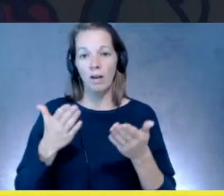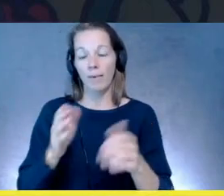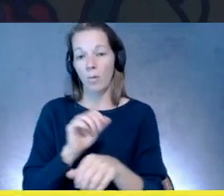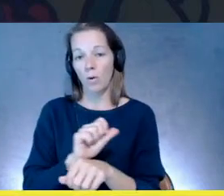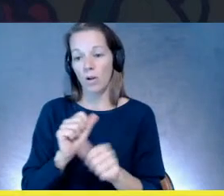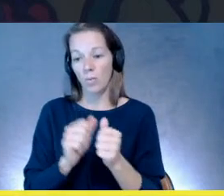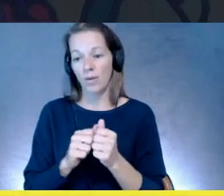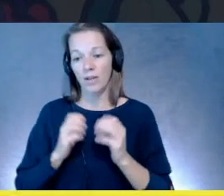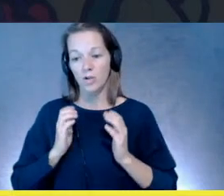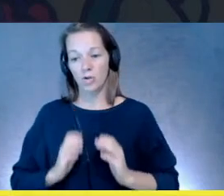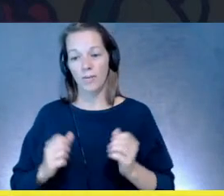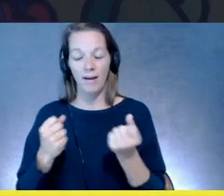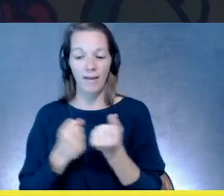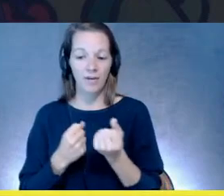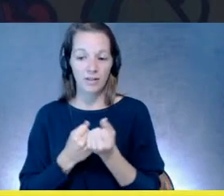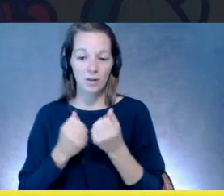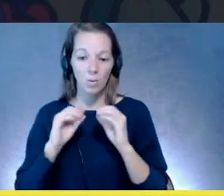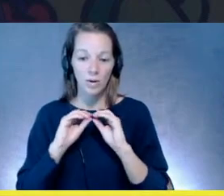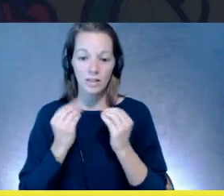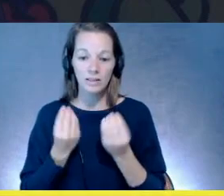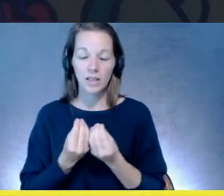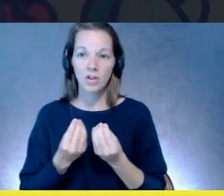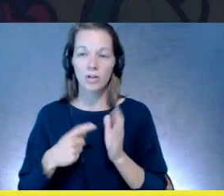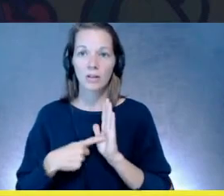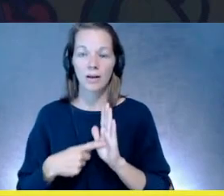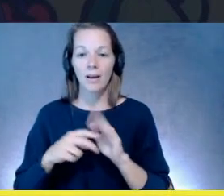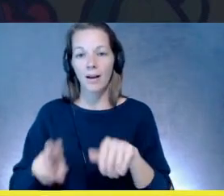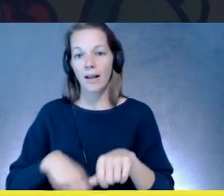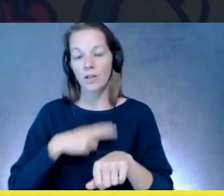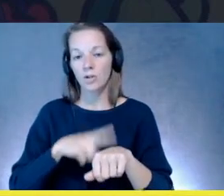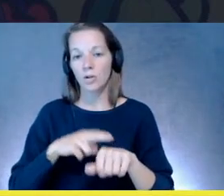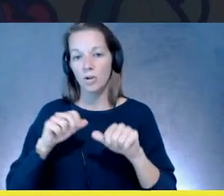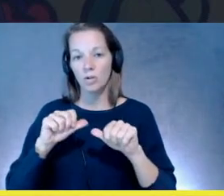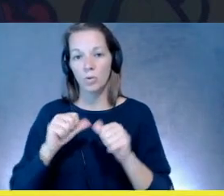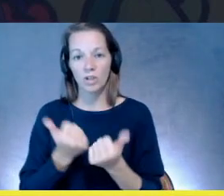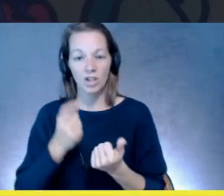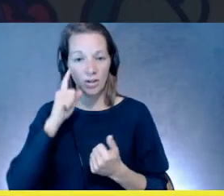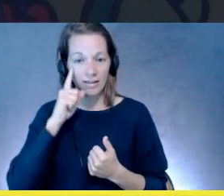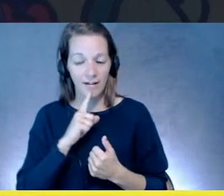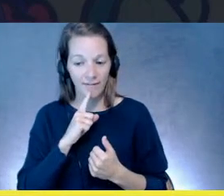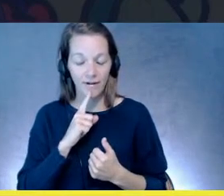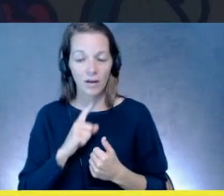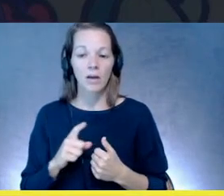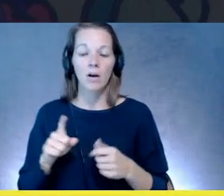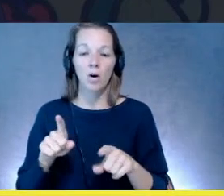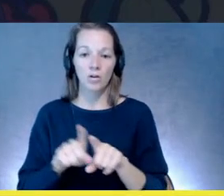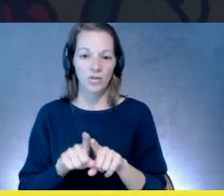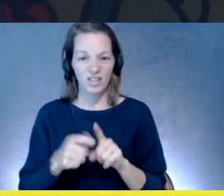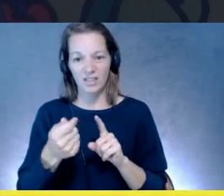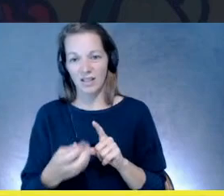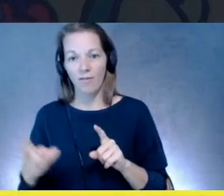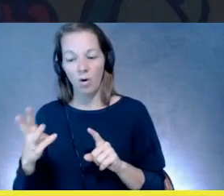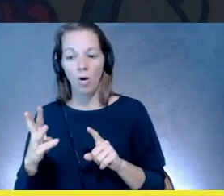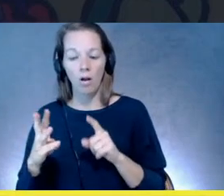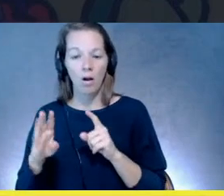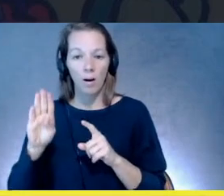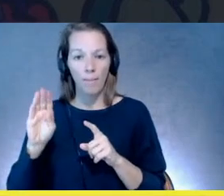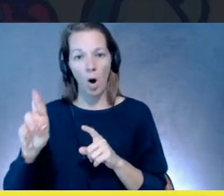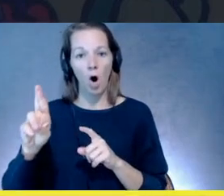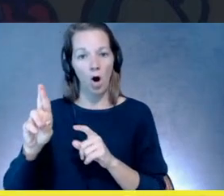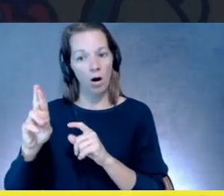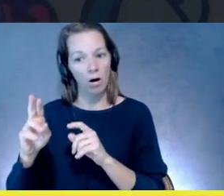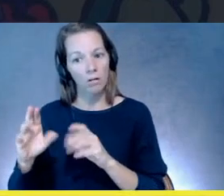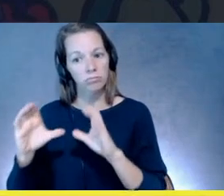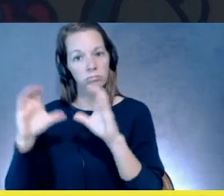advocacy organizations such as the National Association of the Deaf, which also has several barred attorneys that work within the